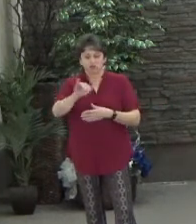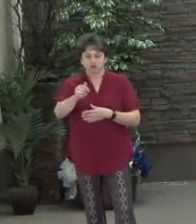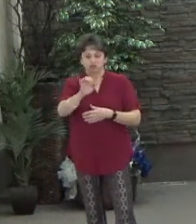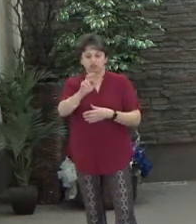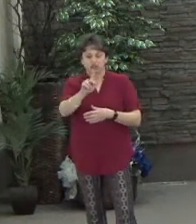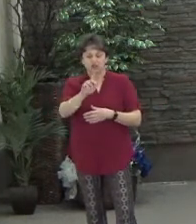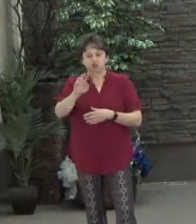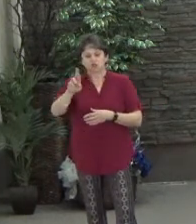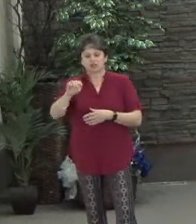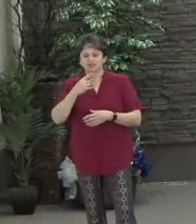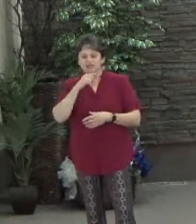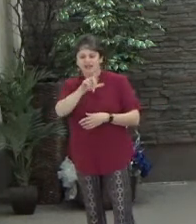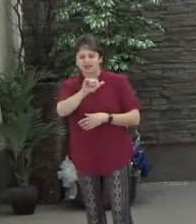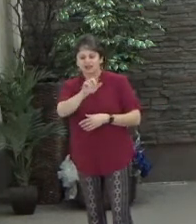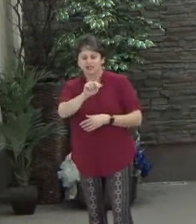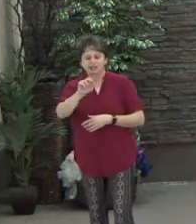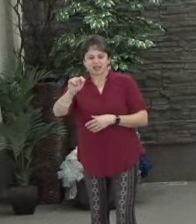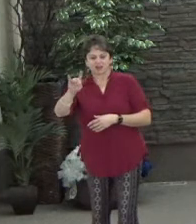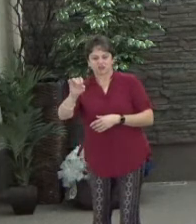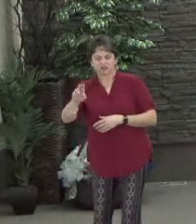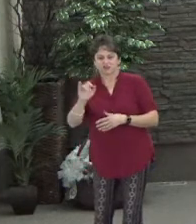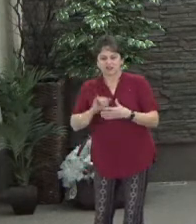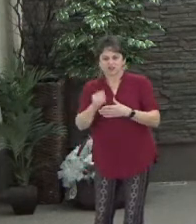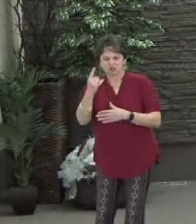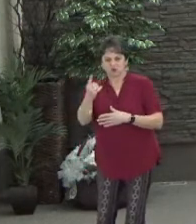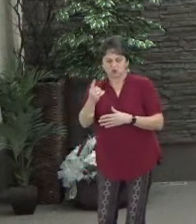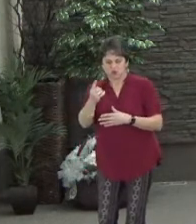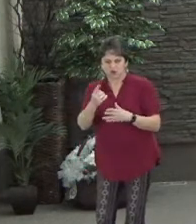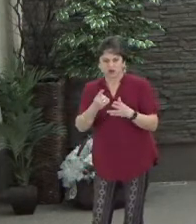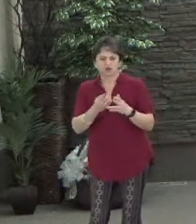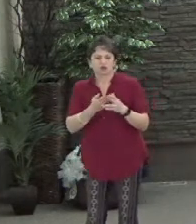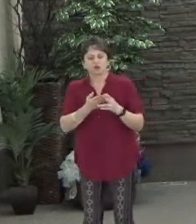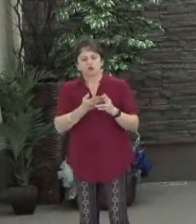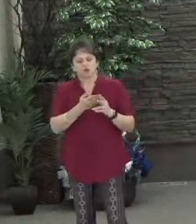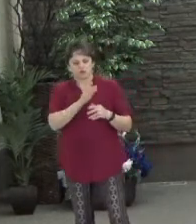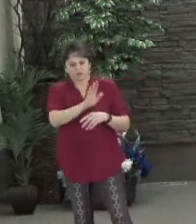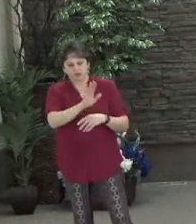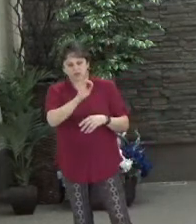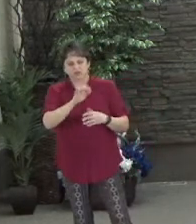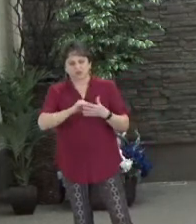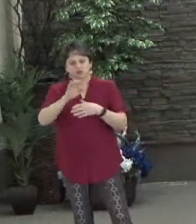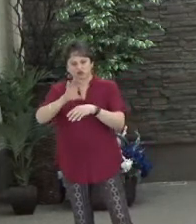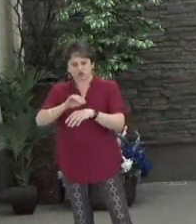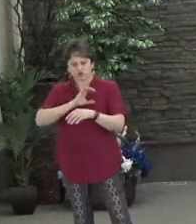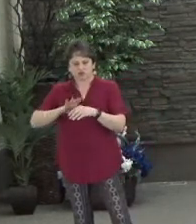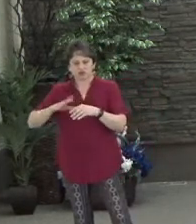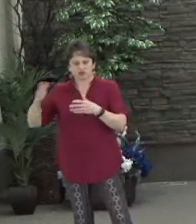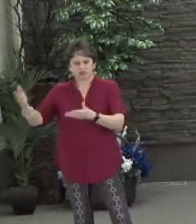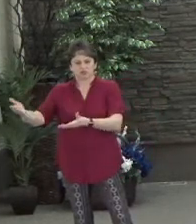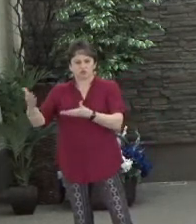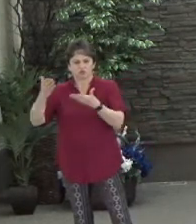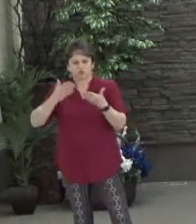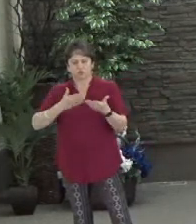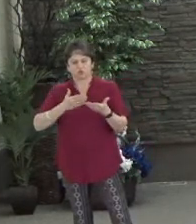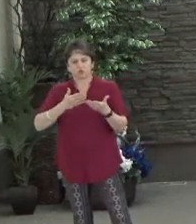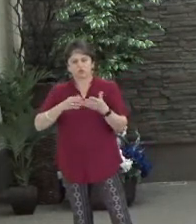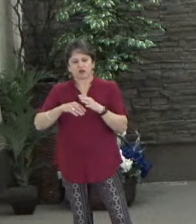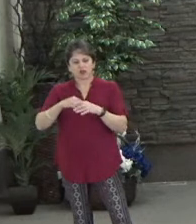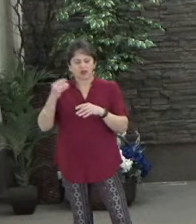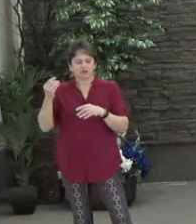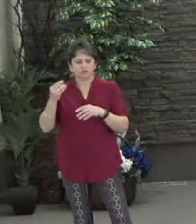Reese, says that Lynn Anderson is the one through whose preaching the Church of Christ brought the Holy Spirit out of